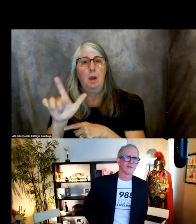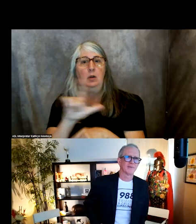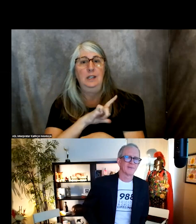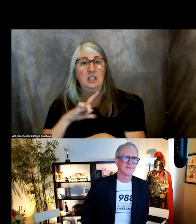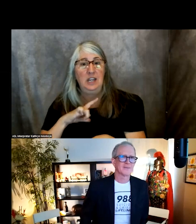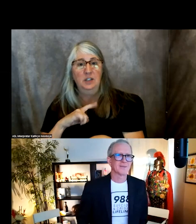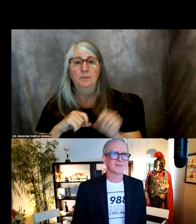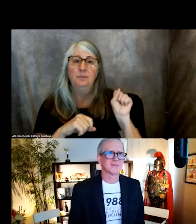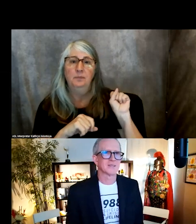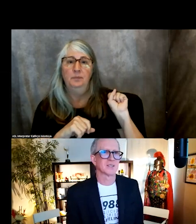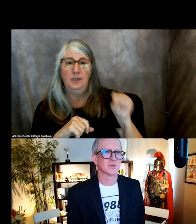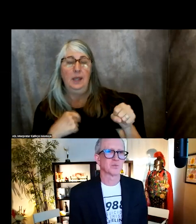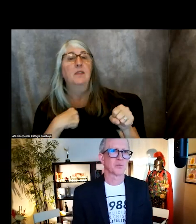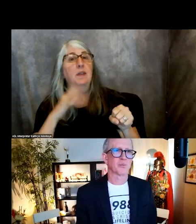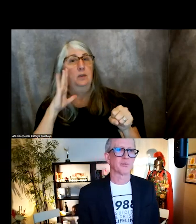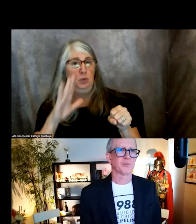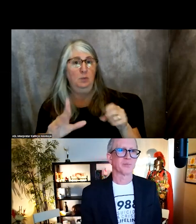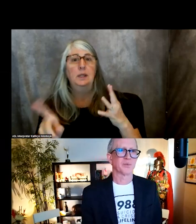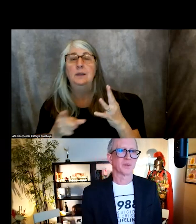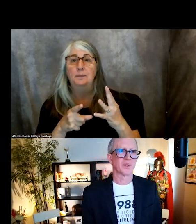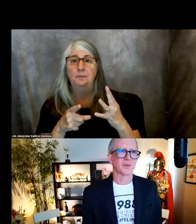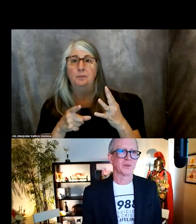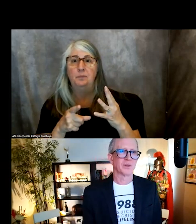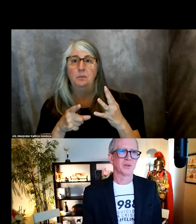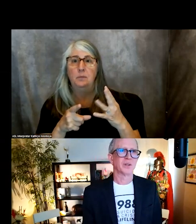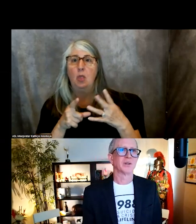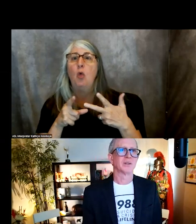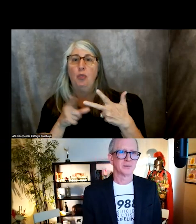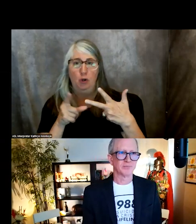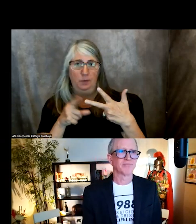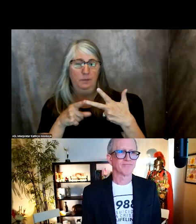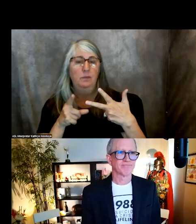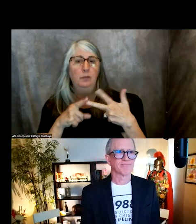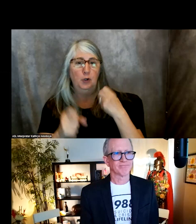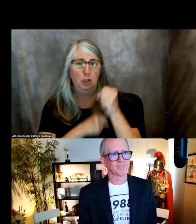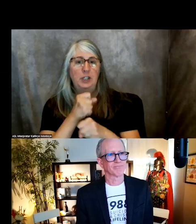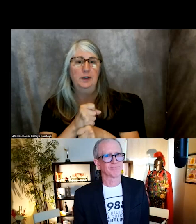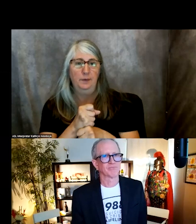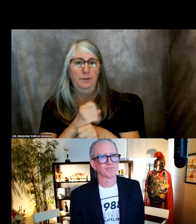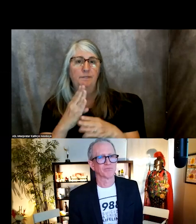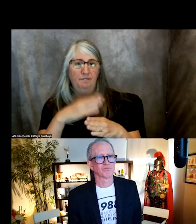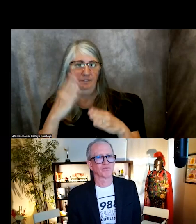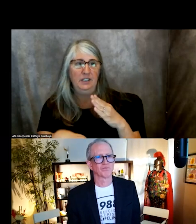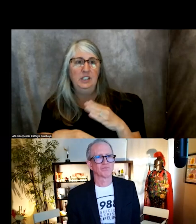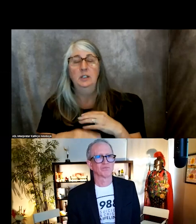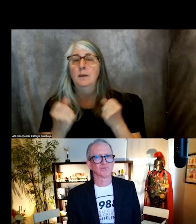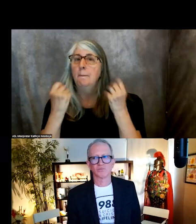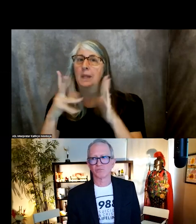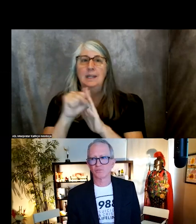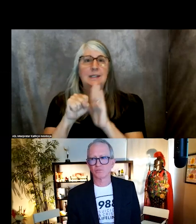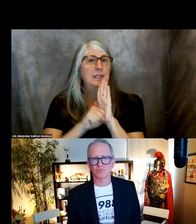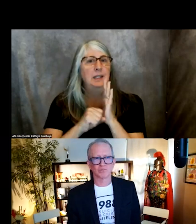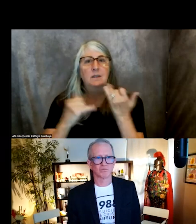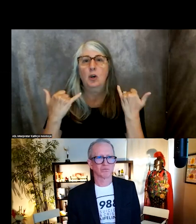Yeah, I believe. Yeah, this will be wrapping on the third year. Yeah, there's still a lot of states are definitely